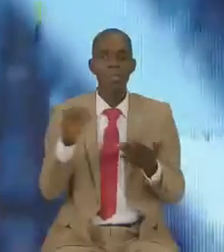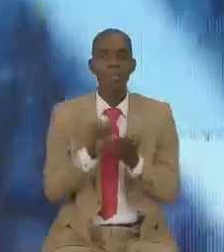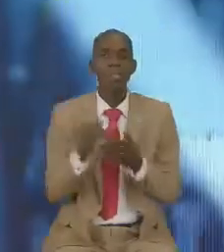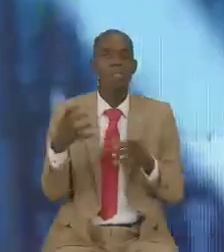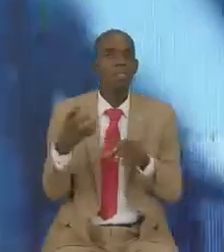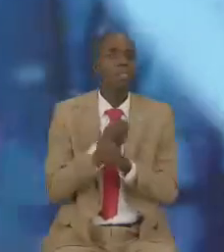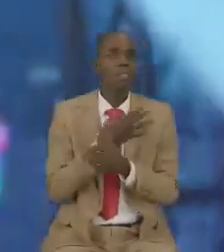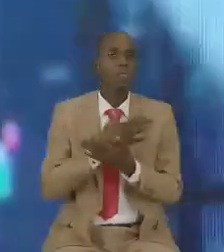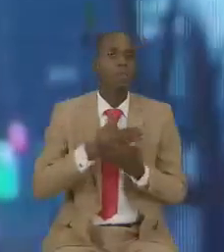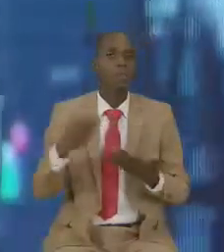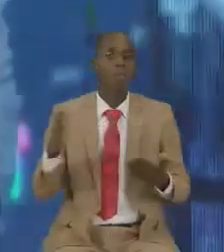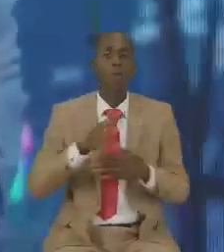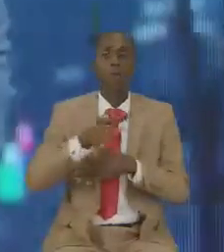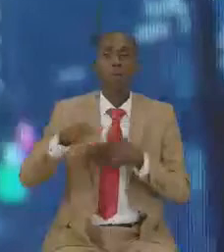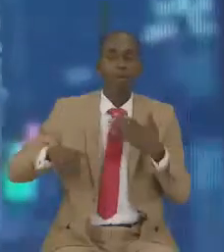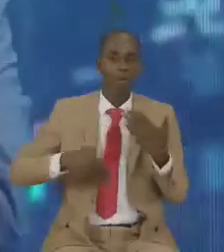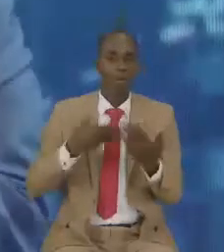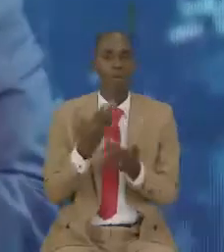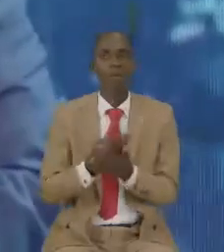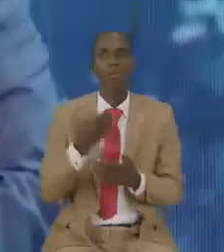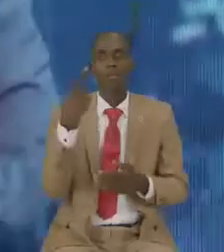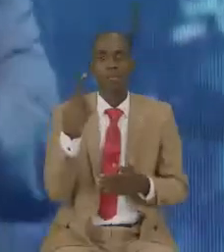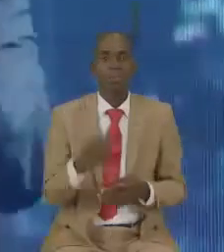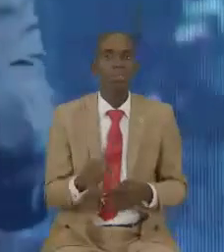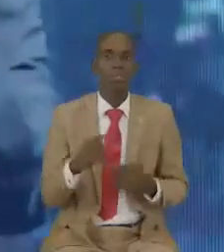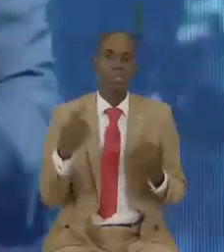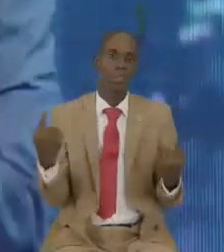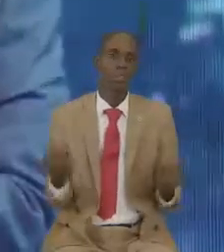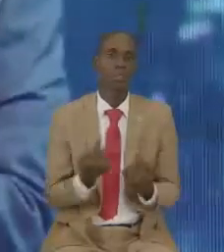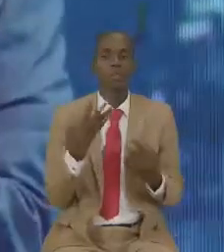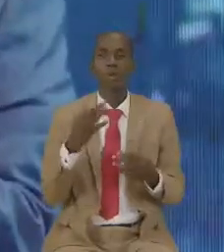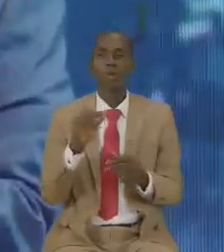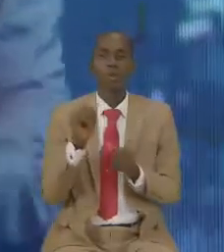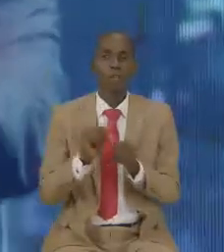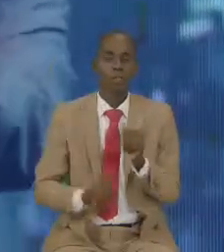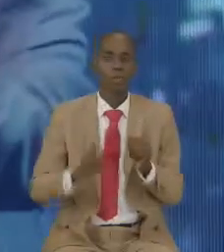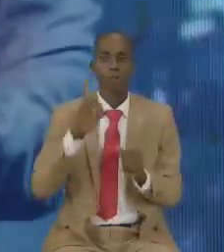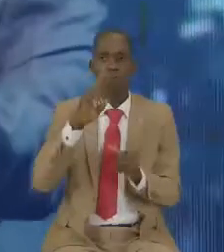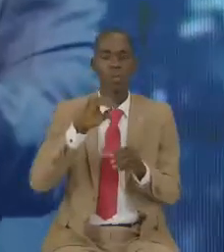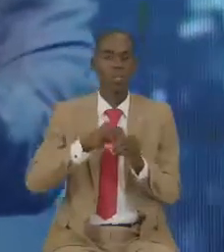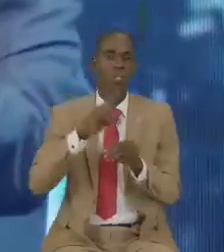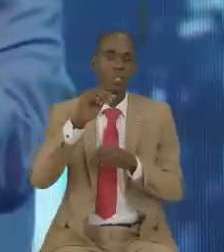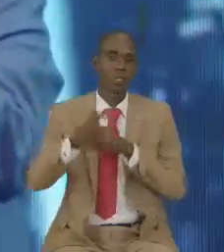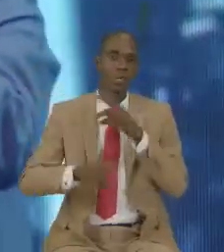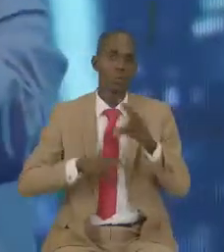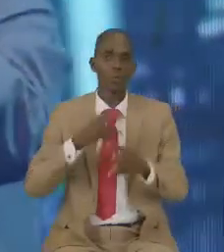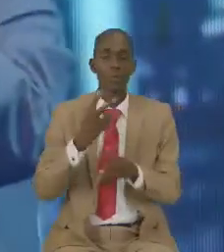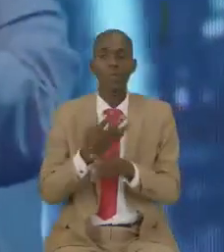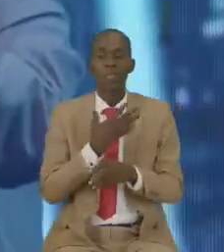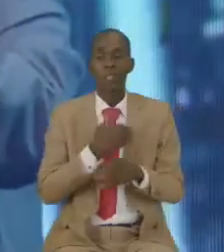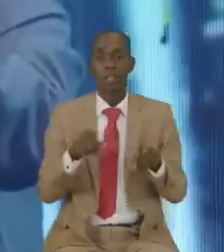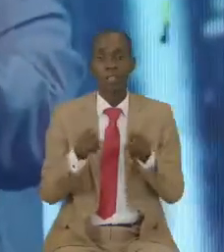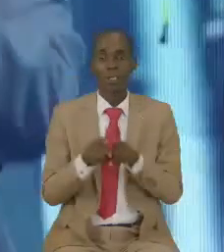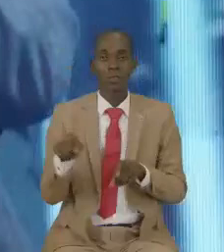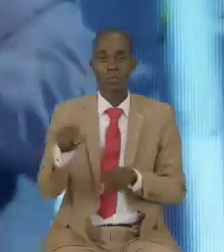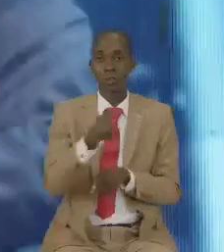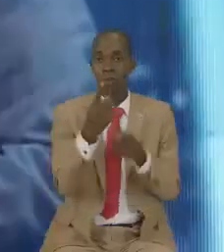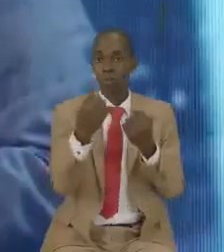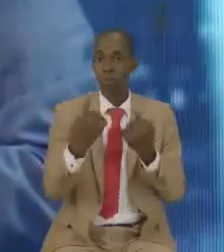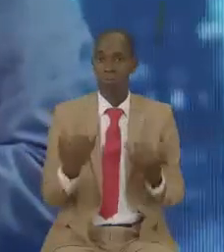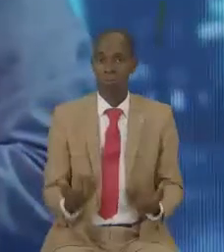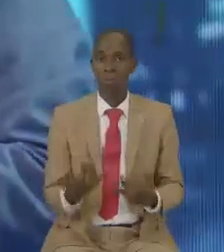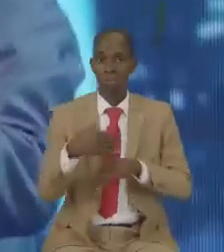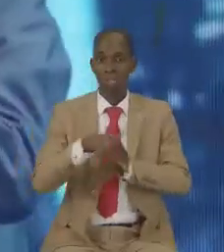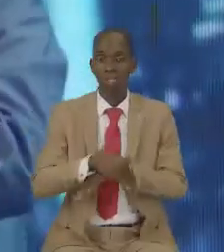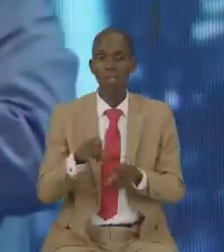takes away all the sin of everyone in the world. And as you come tonight, and as you